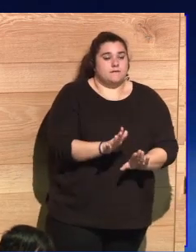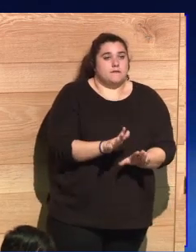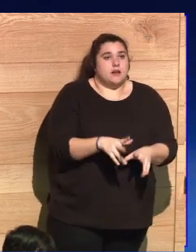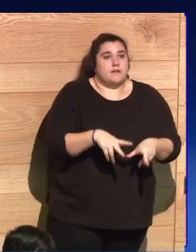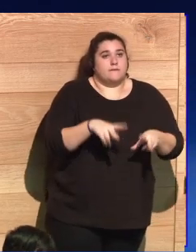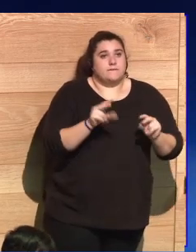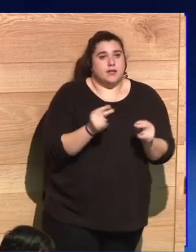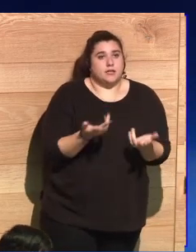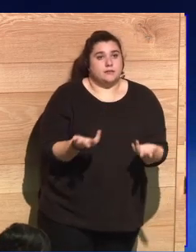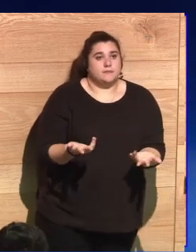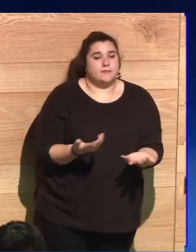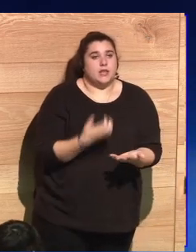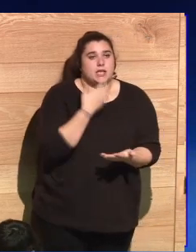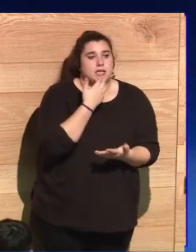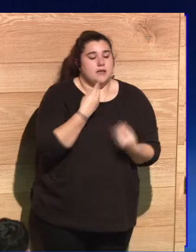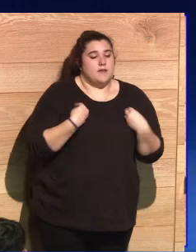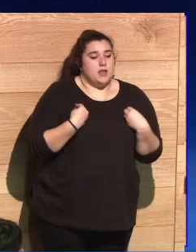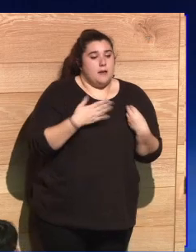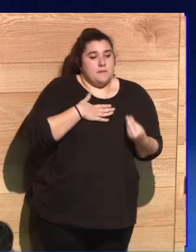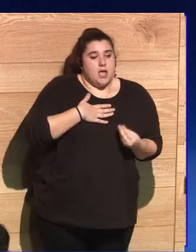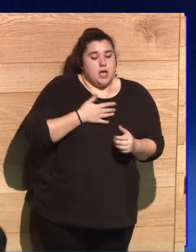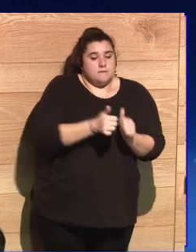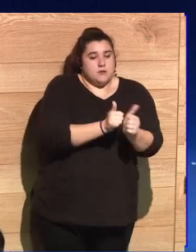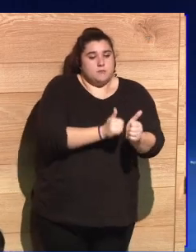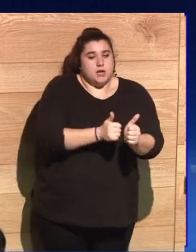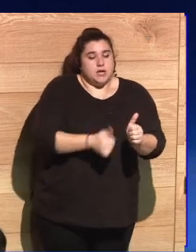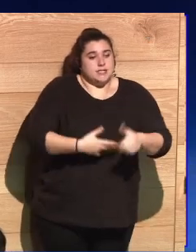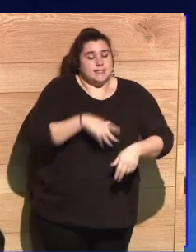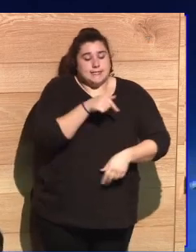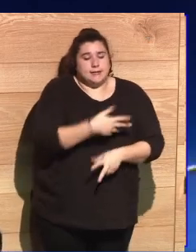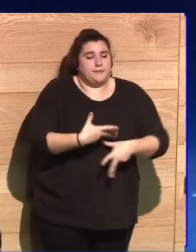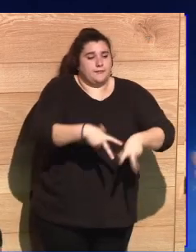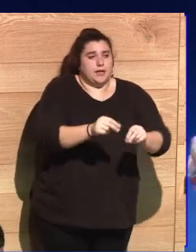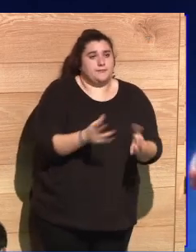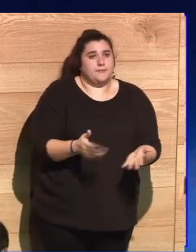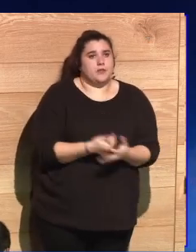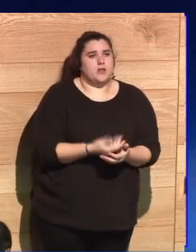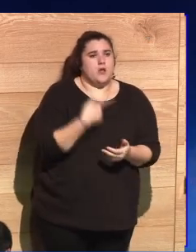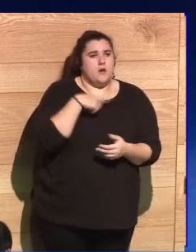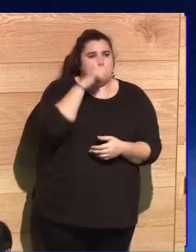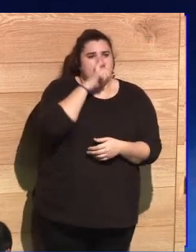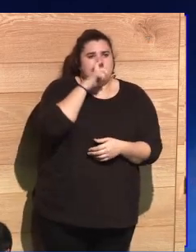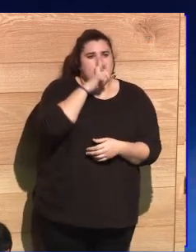mine. So when I was writing the memoir, I said, yeah, that should be a pretty good